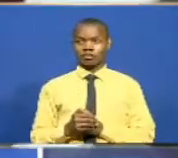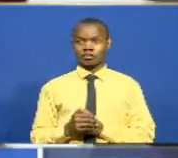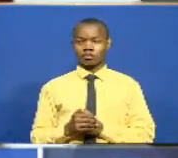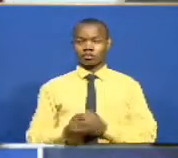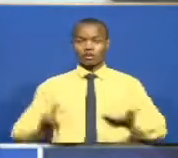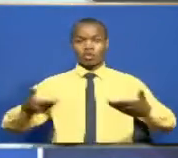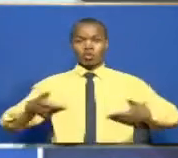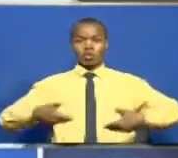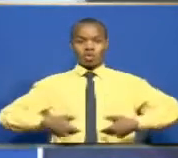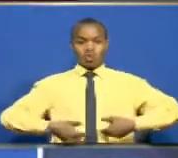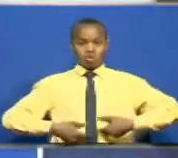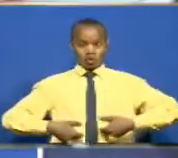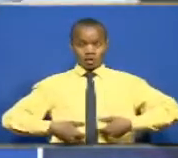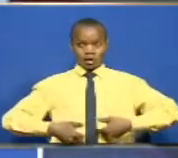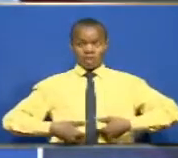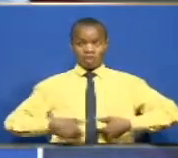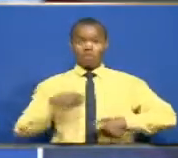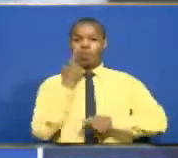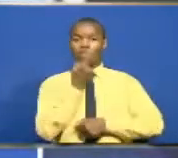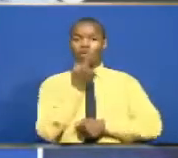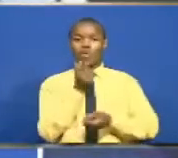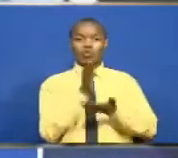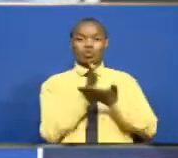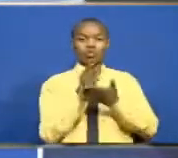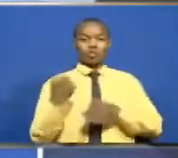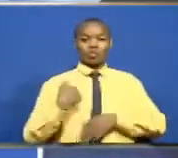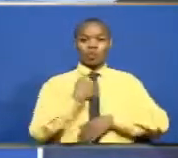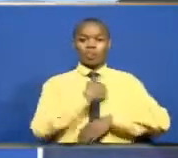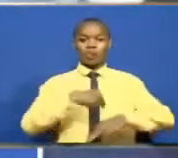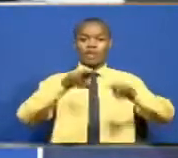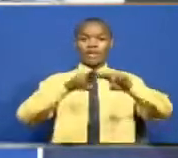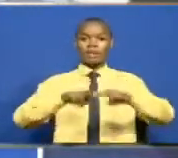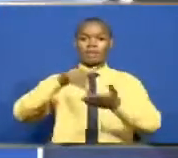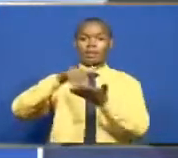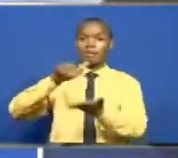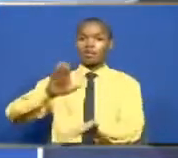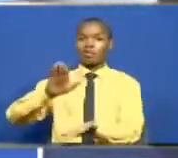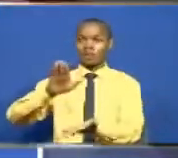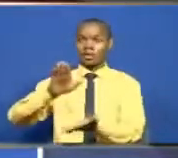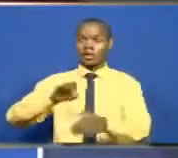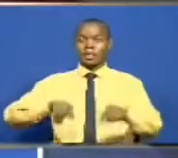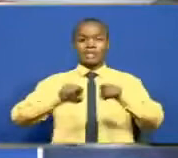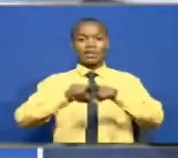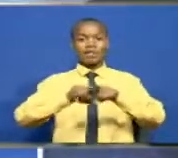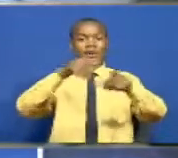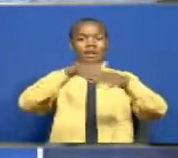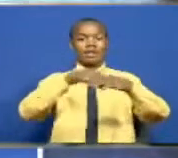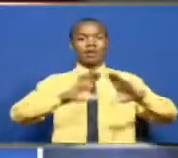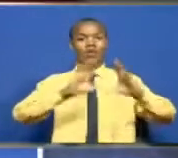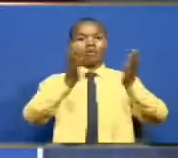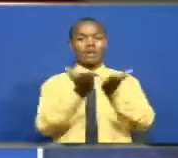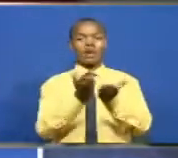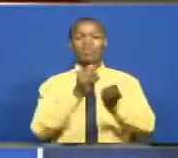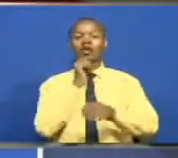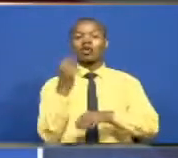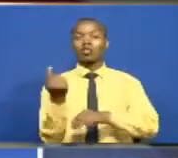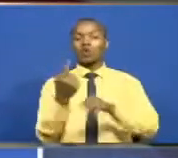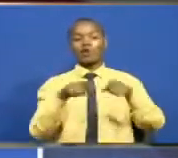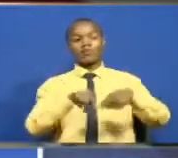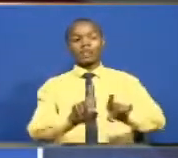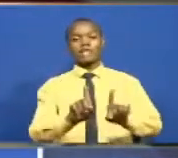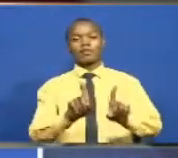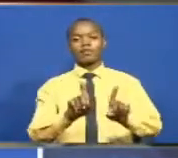vijana wetu ambao ndio tegemeo la hili taifa na ulimwengu pia vile vile. Wacha tegemeo lako wewe.